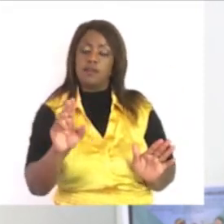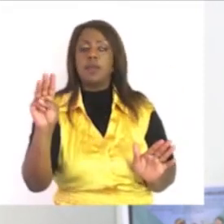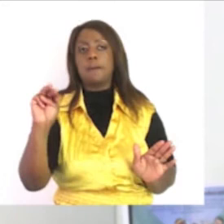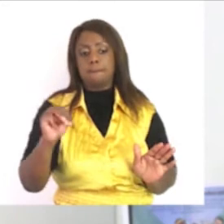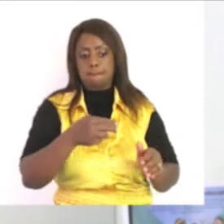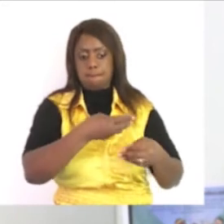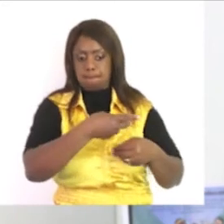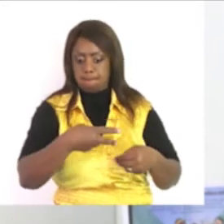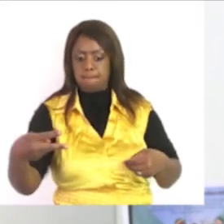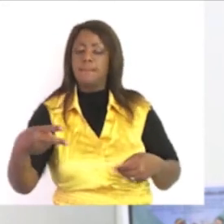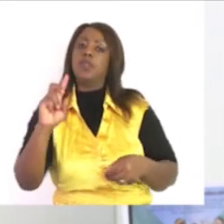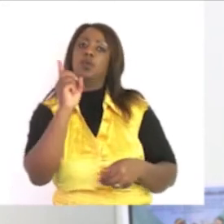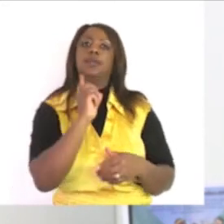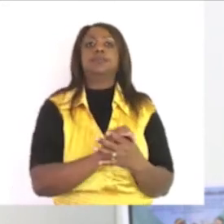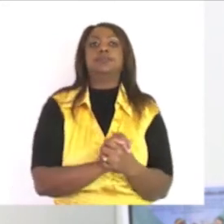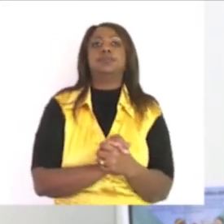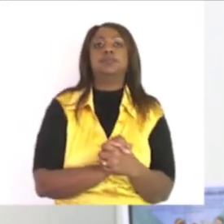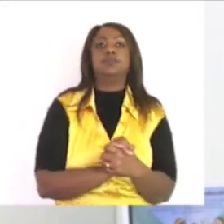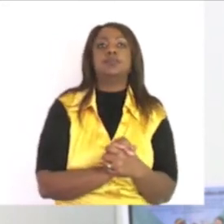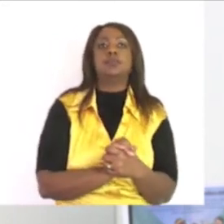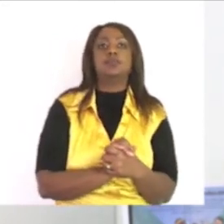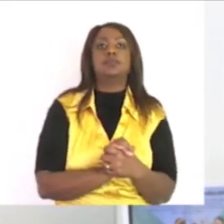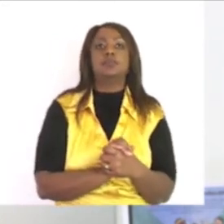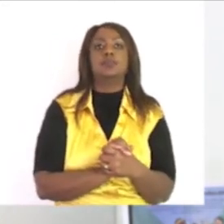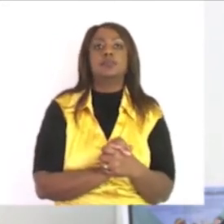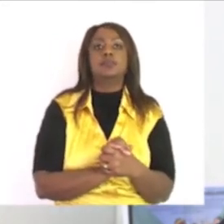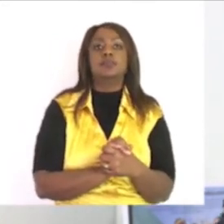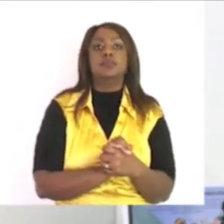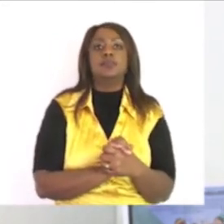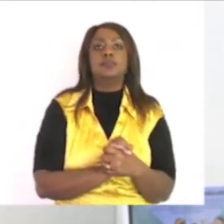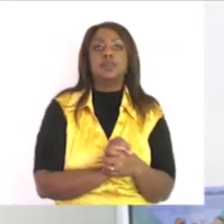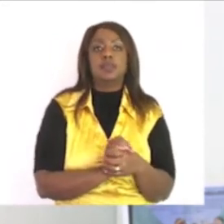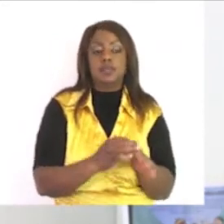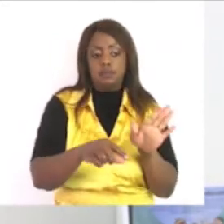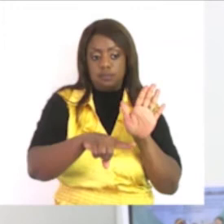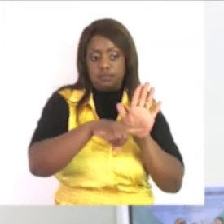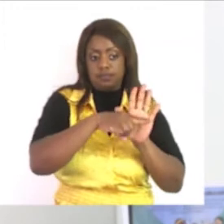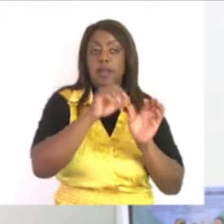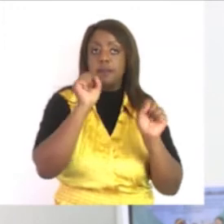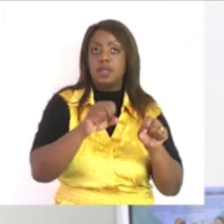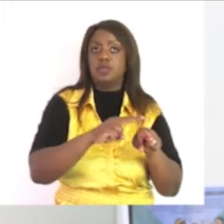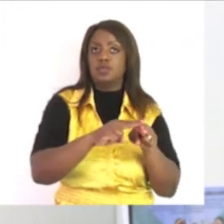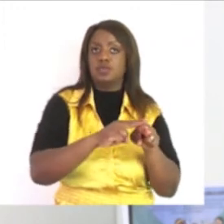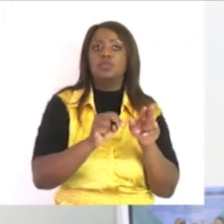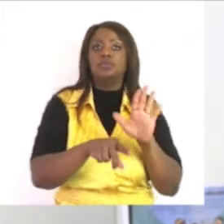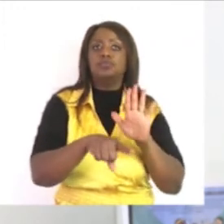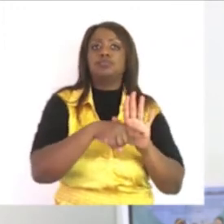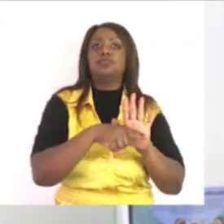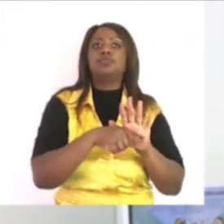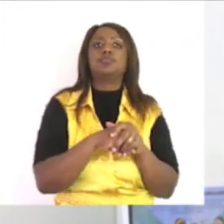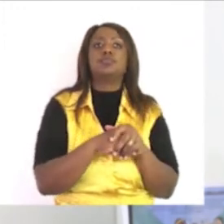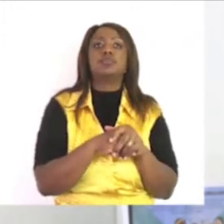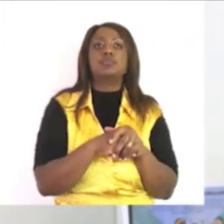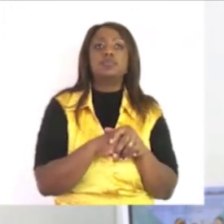1.5 meters. Remember, these are meters. To subtract that, I'll have it